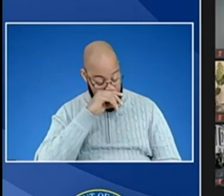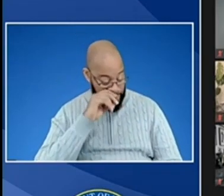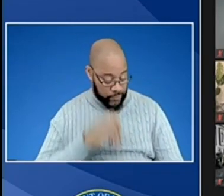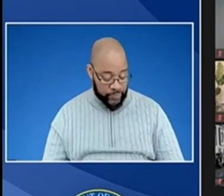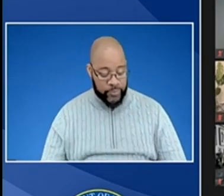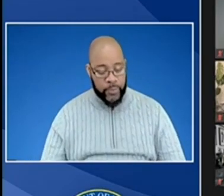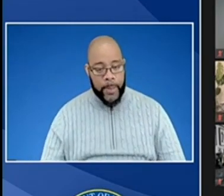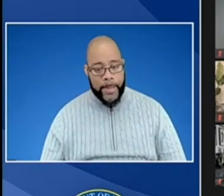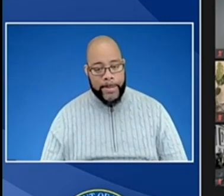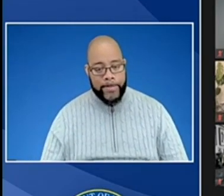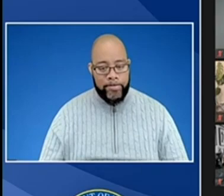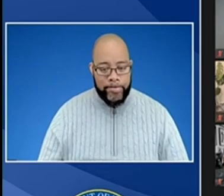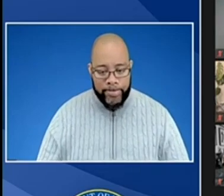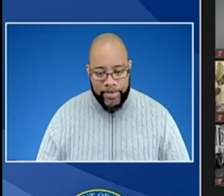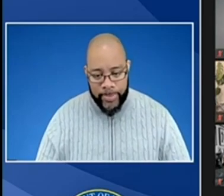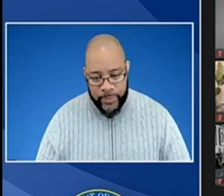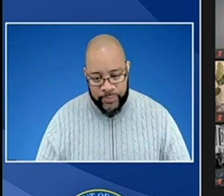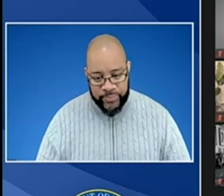Ale.